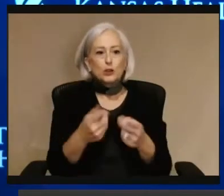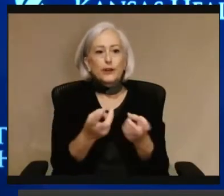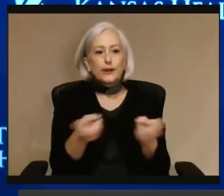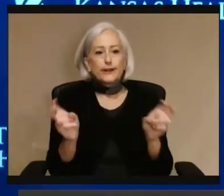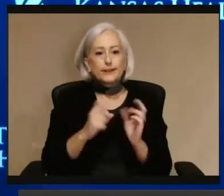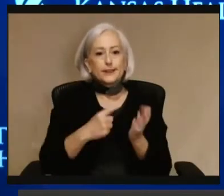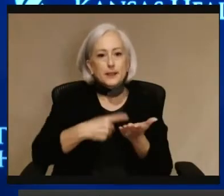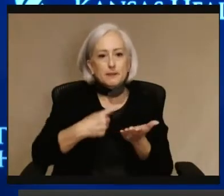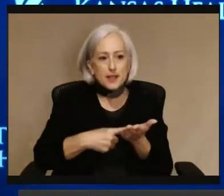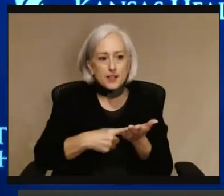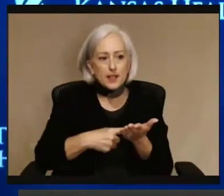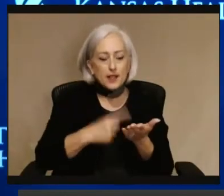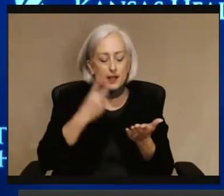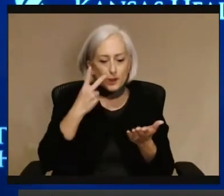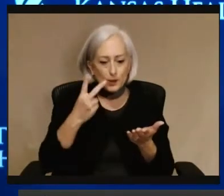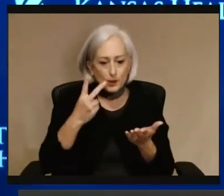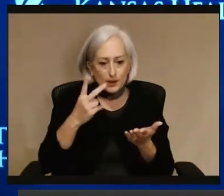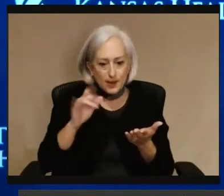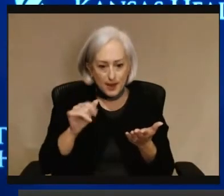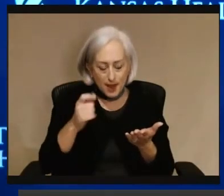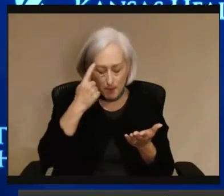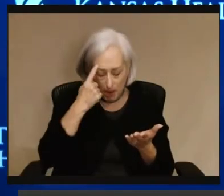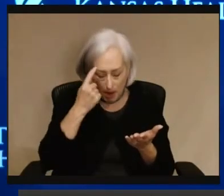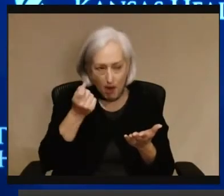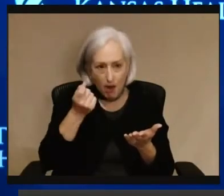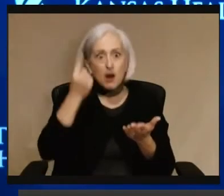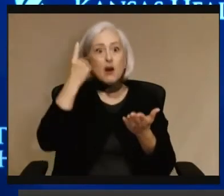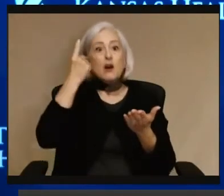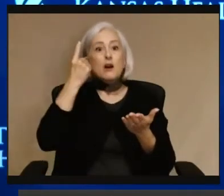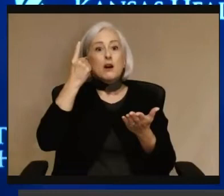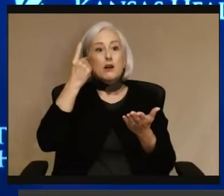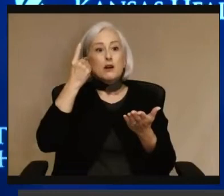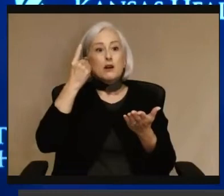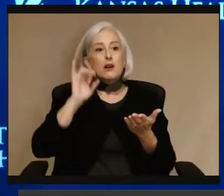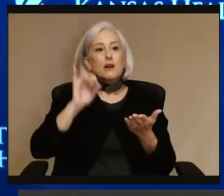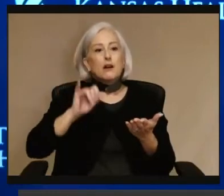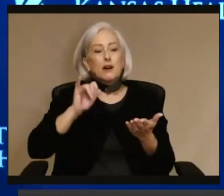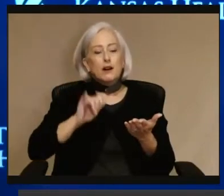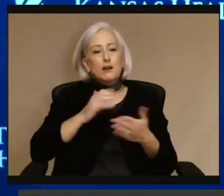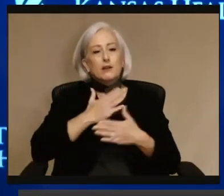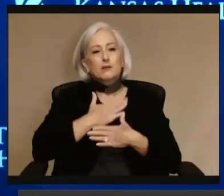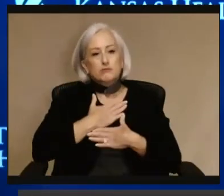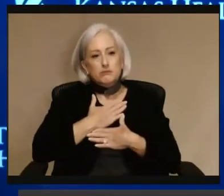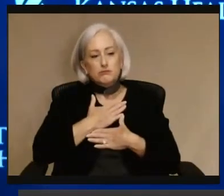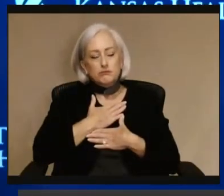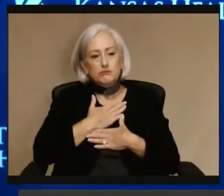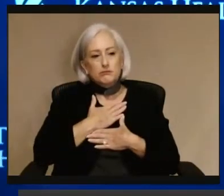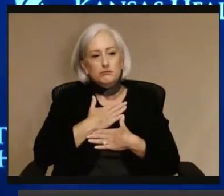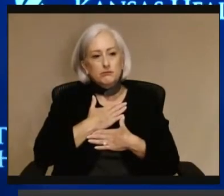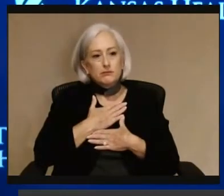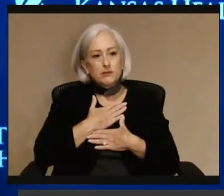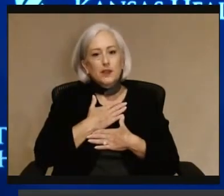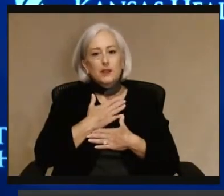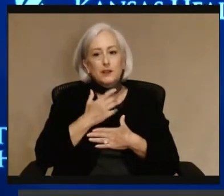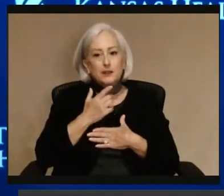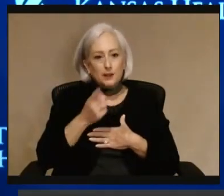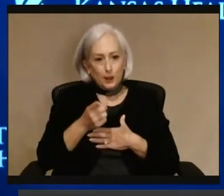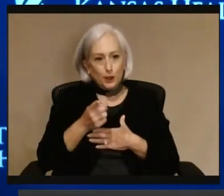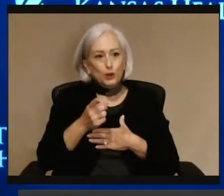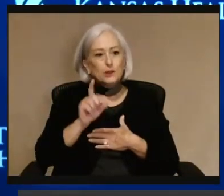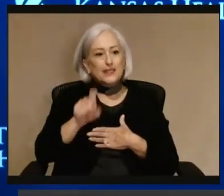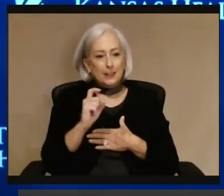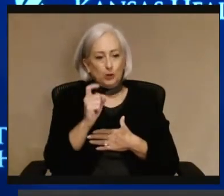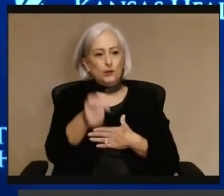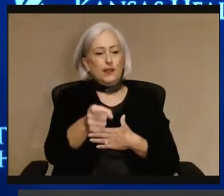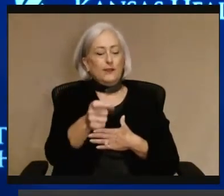kind of come back. It's what we do. It's a gift like none other, but it's a gift that you ultimately have to give to yourself. We can't go